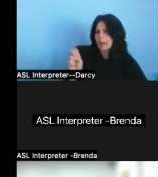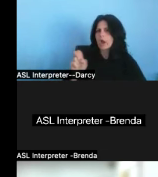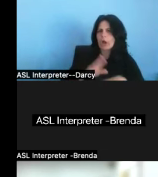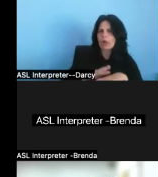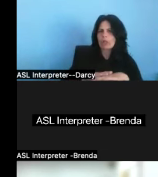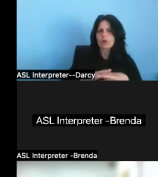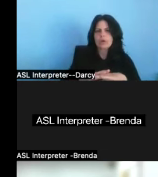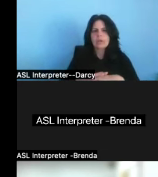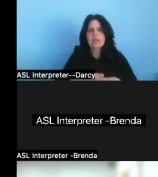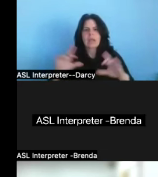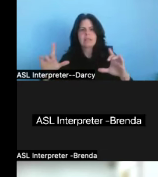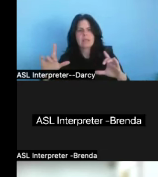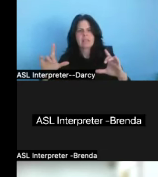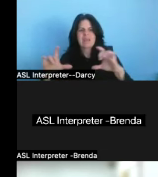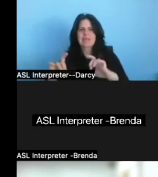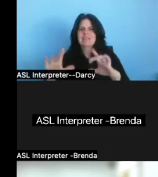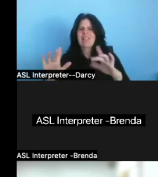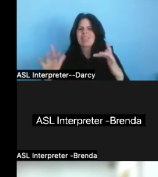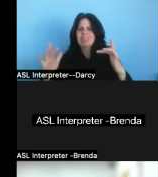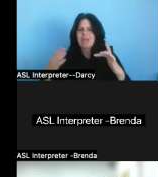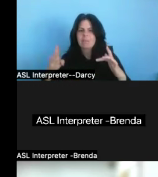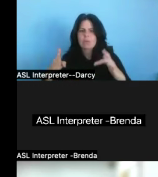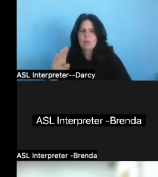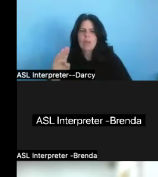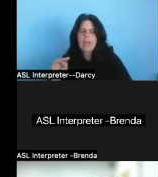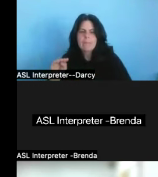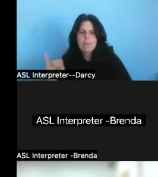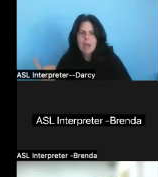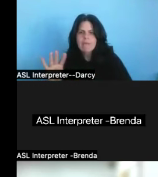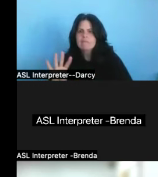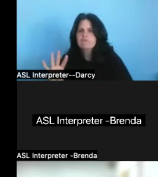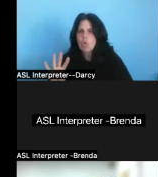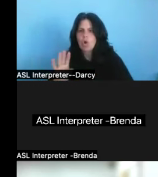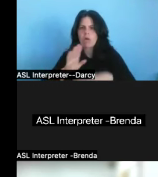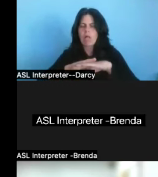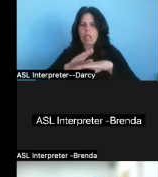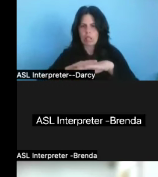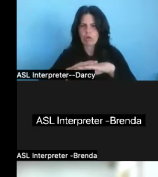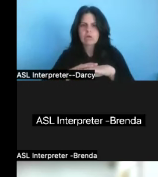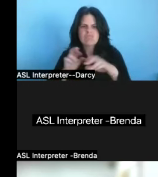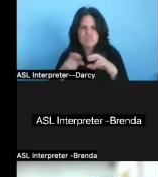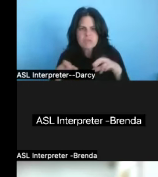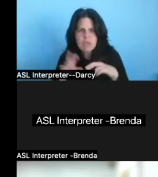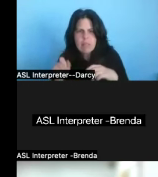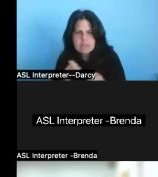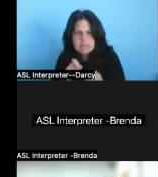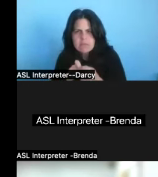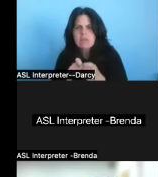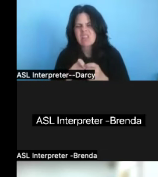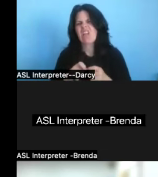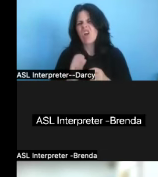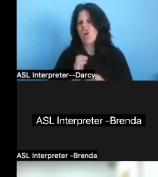contour in the light blue, that is the MMI4 alert region. And so that specifically is the alert region that we